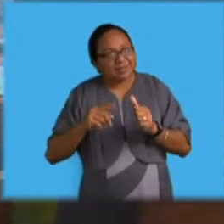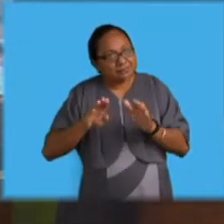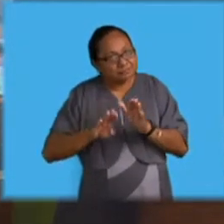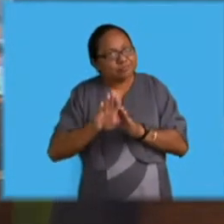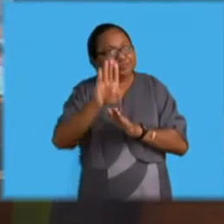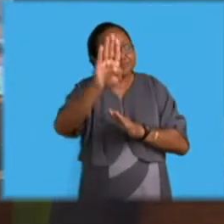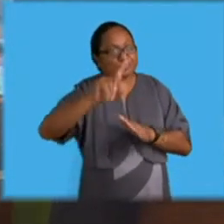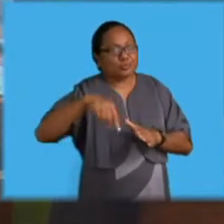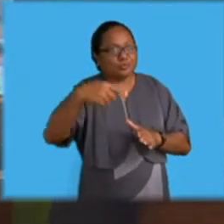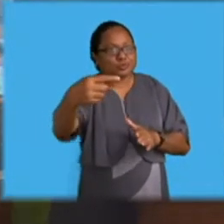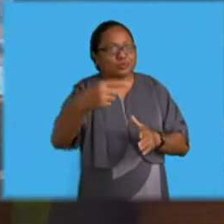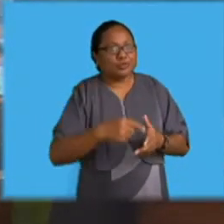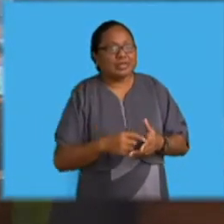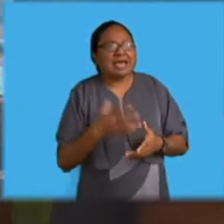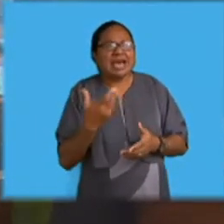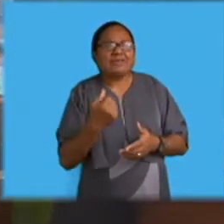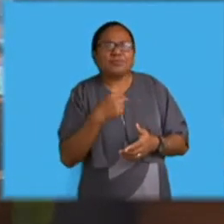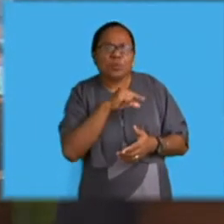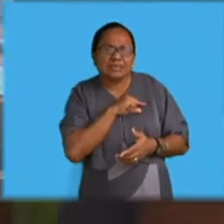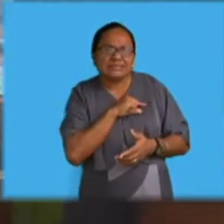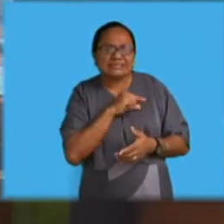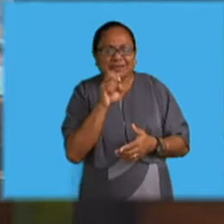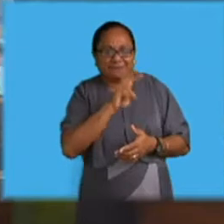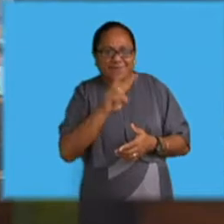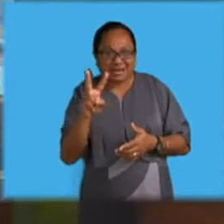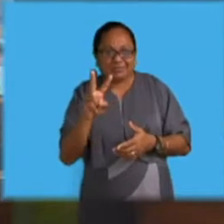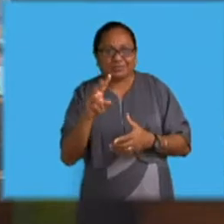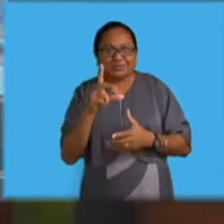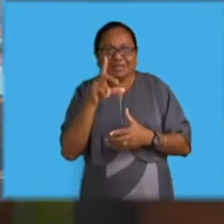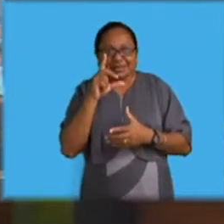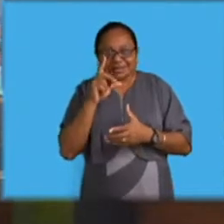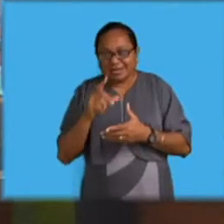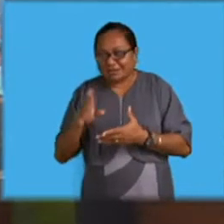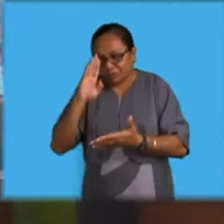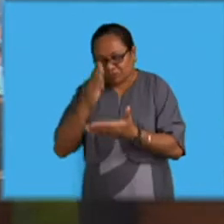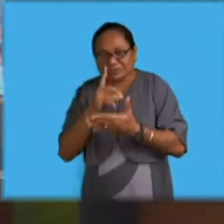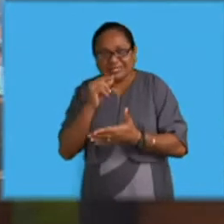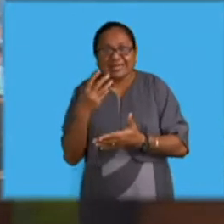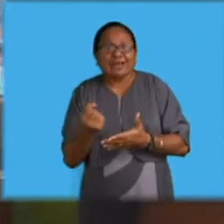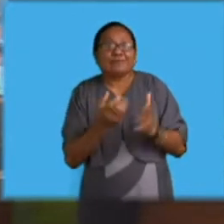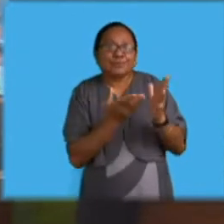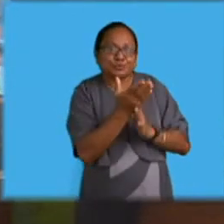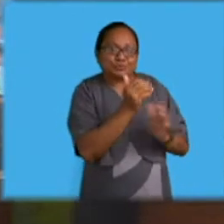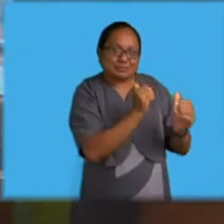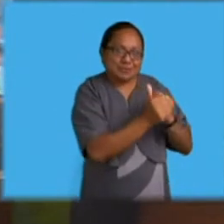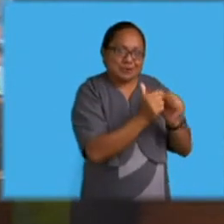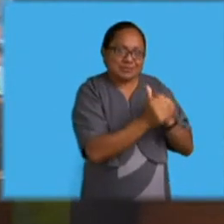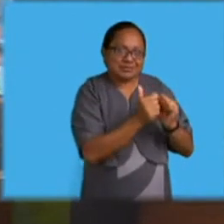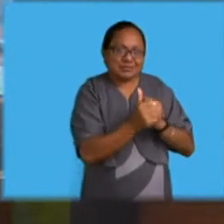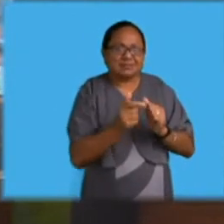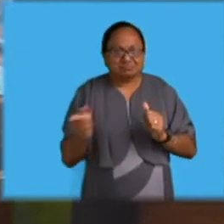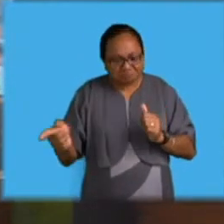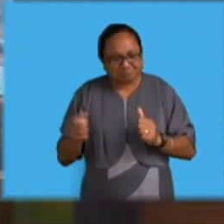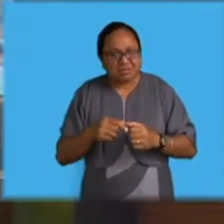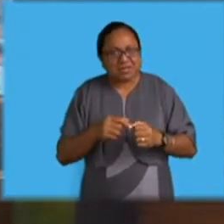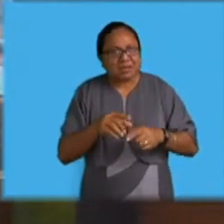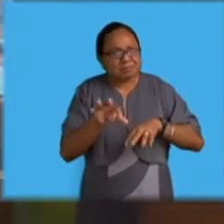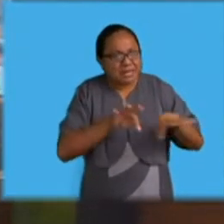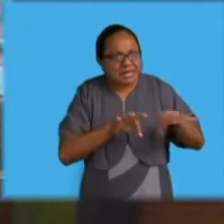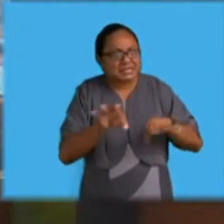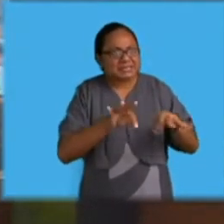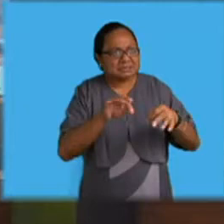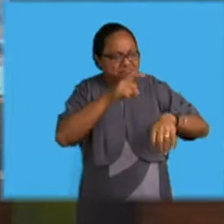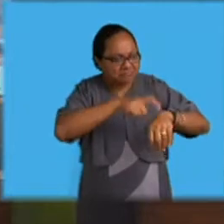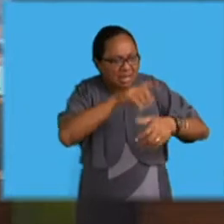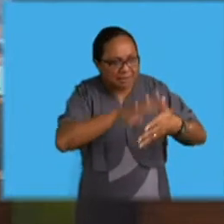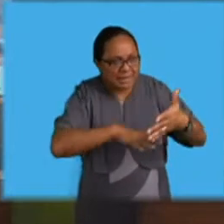are qualities and values that sports helps to build and enhance. These values, together with dedication, determination, planning, time